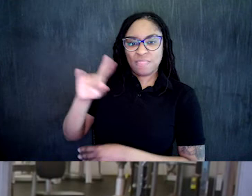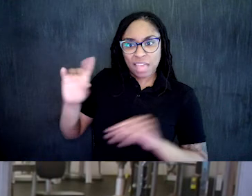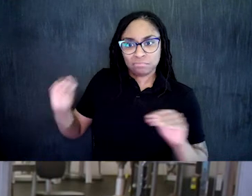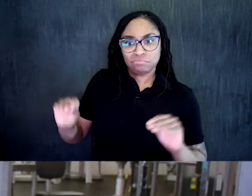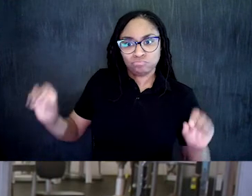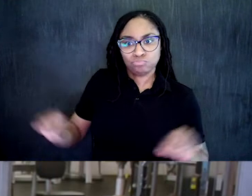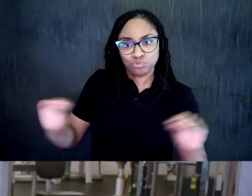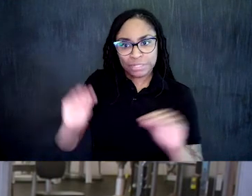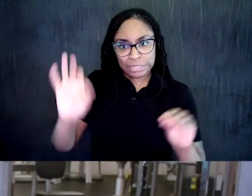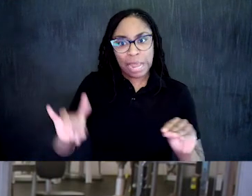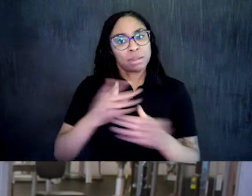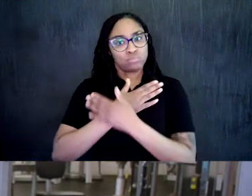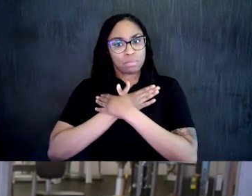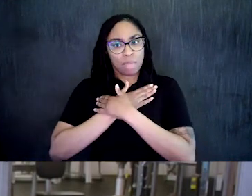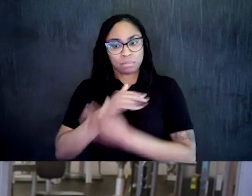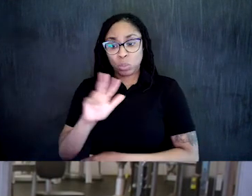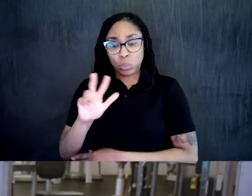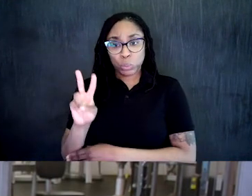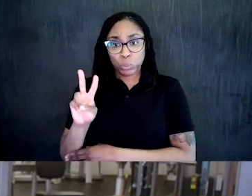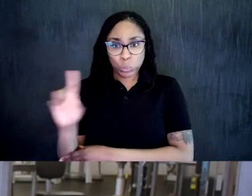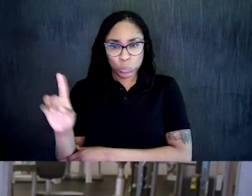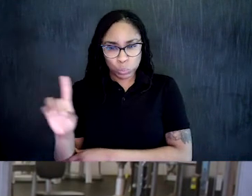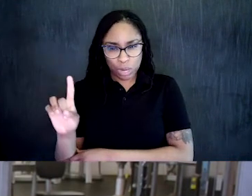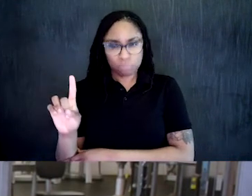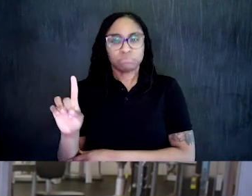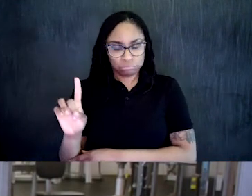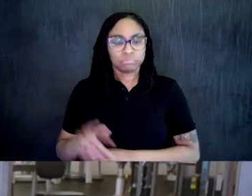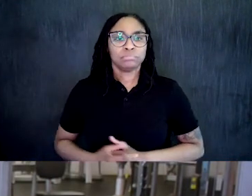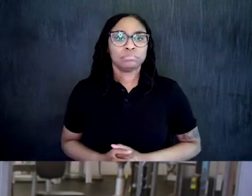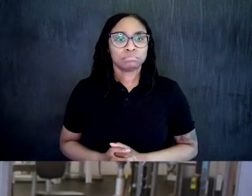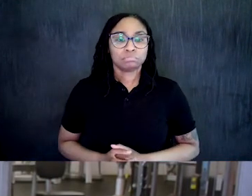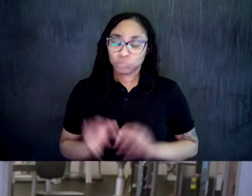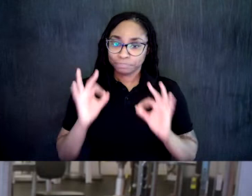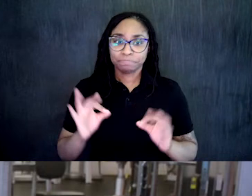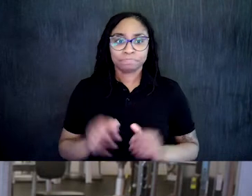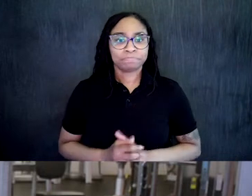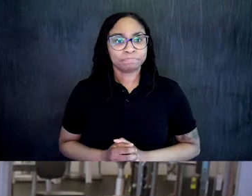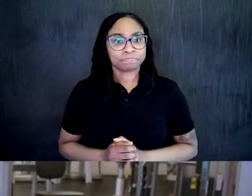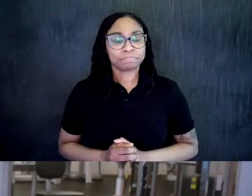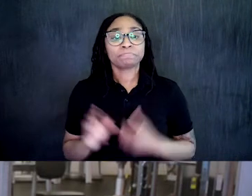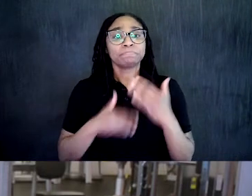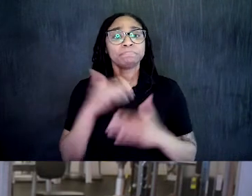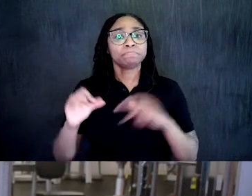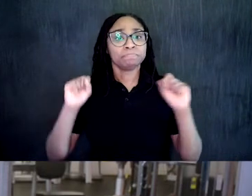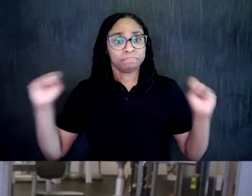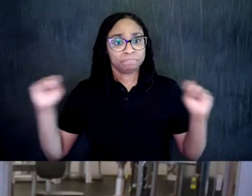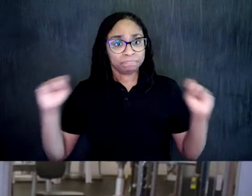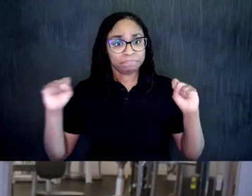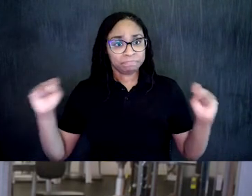about 3, 2, and 1. Then we're gonna relax. And then we're gonna switch sides and we're gonna do the same